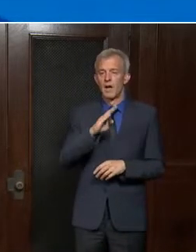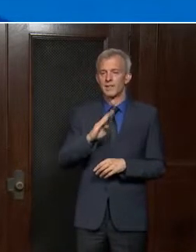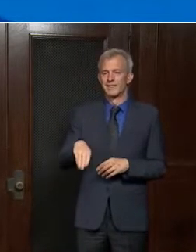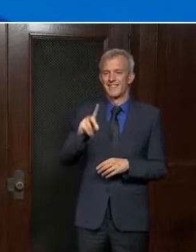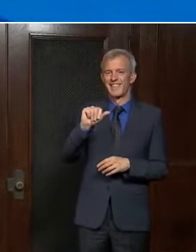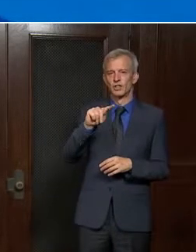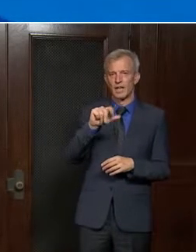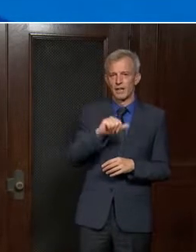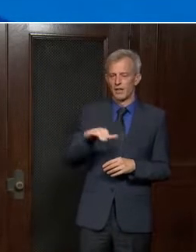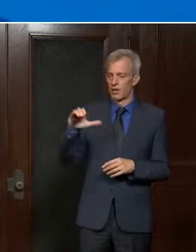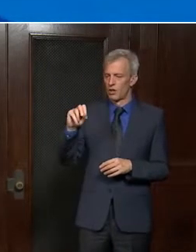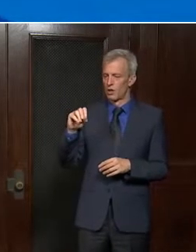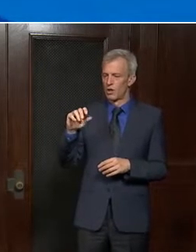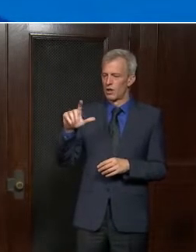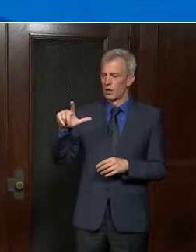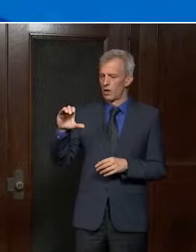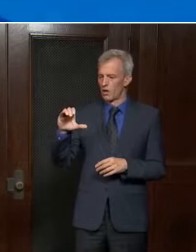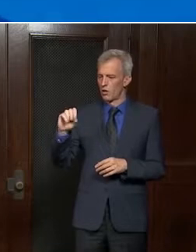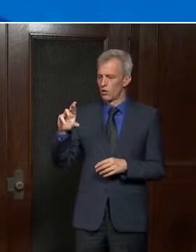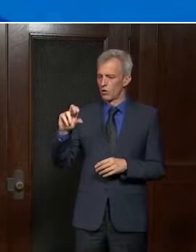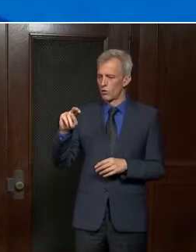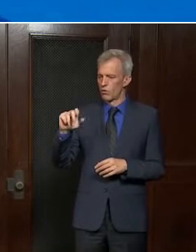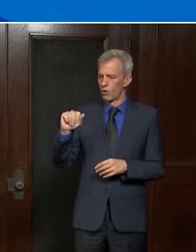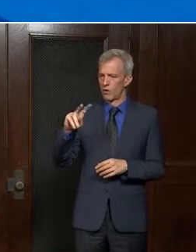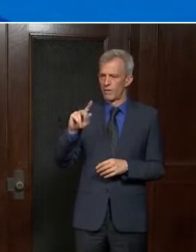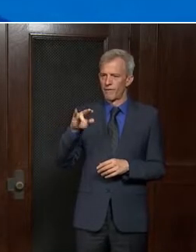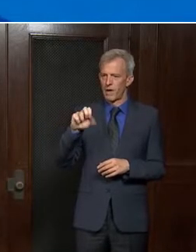coronavirus.lacity.org/data. Easy to remember,